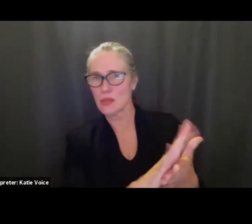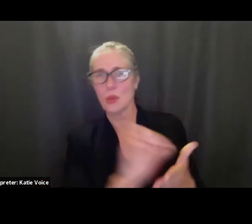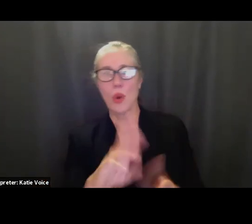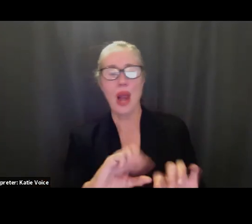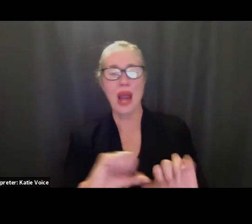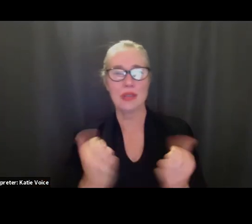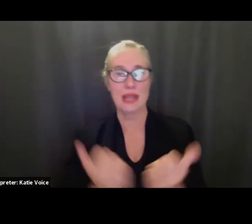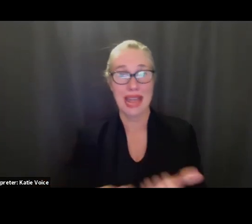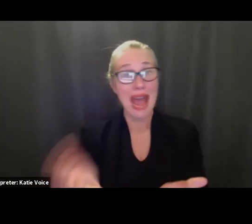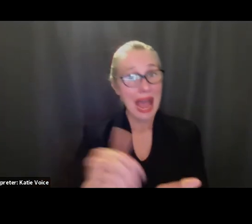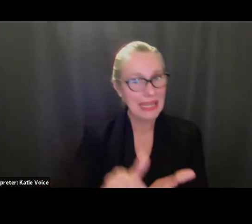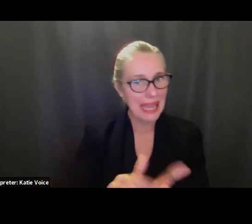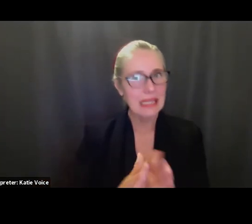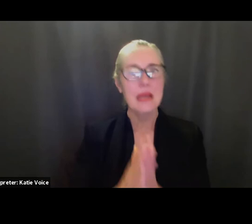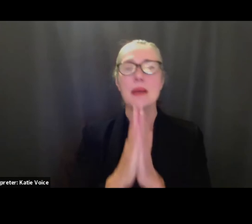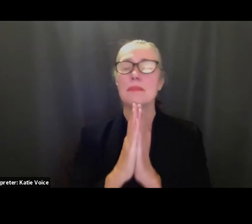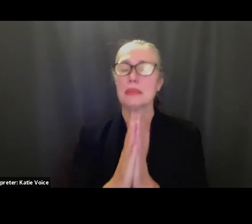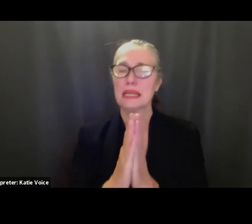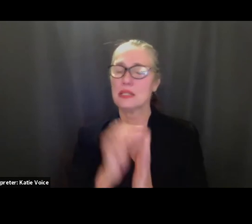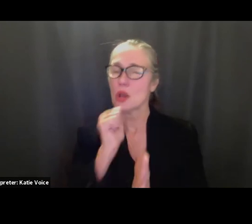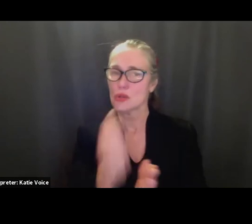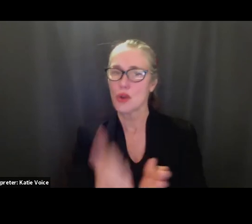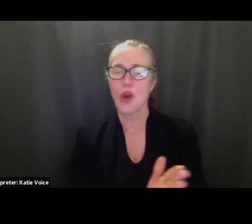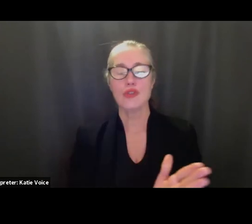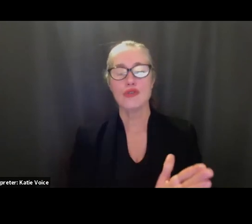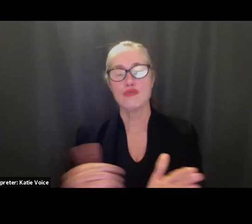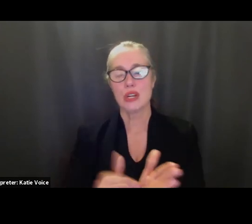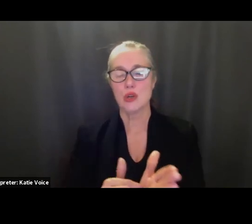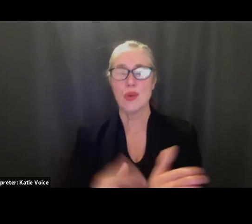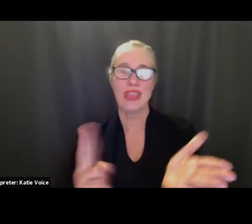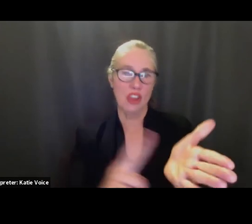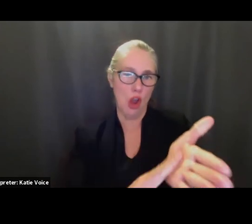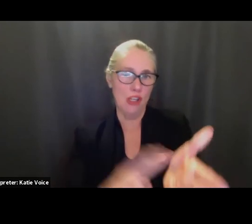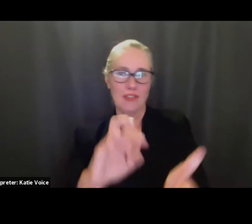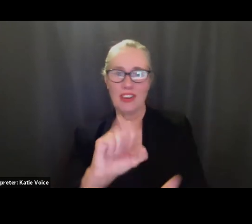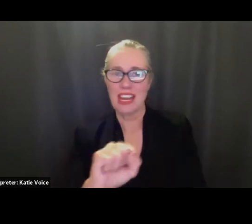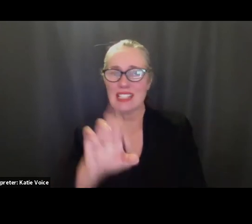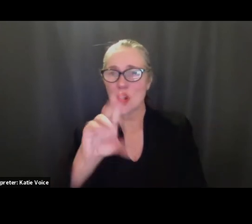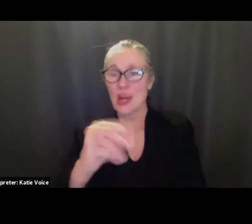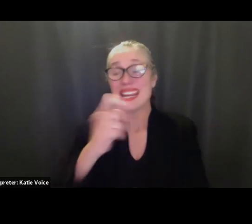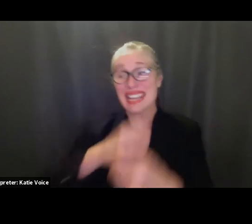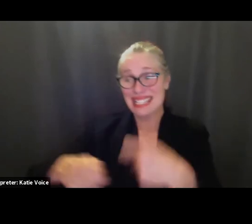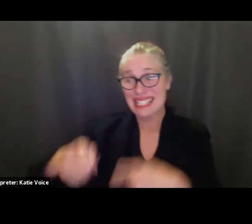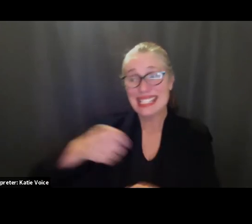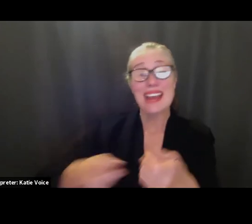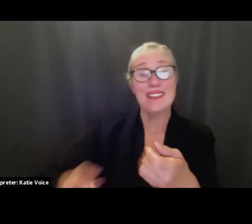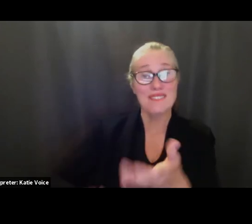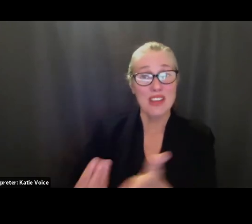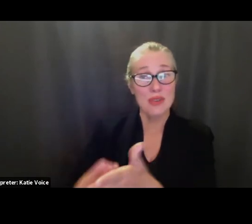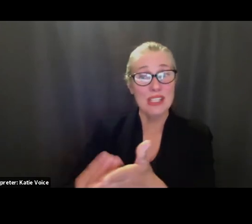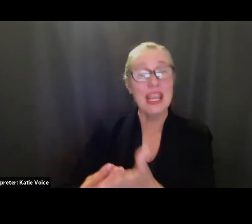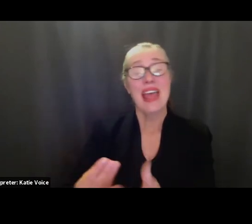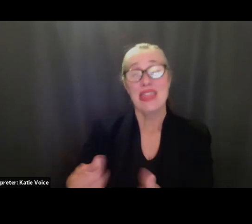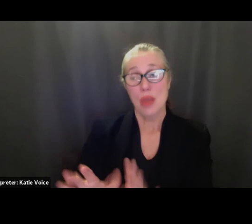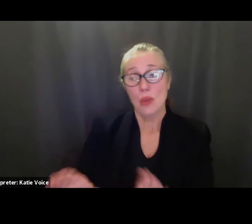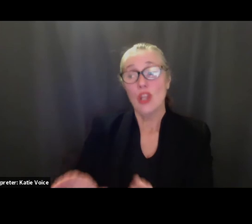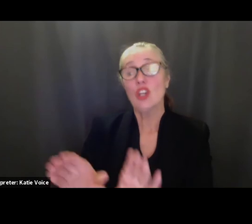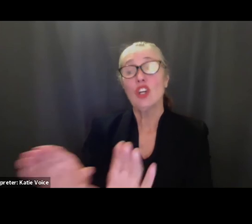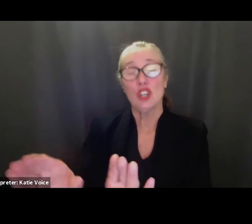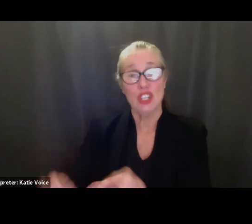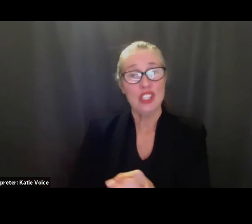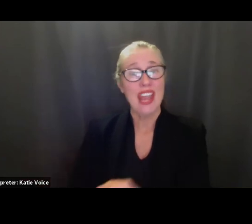again we ask you please to not review the sr contract and instead fund resources that will encourage and empower healing